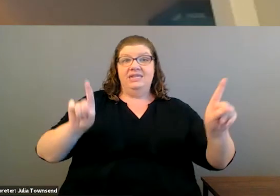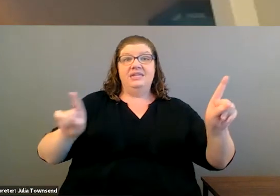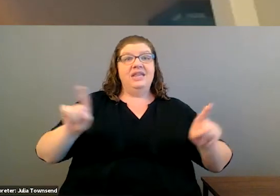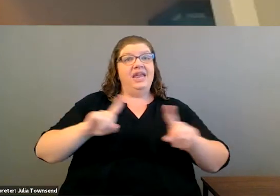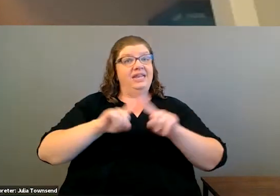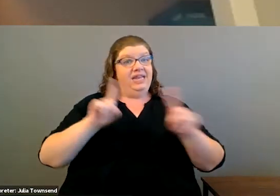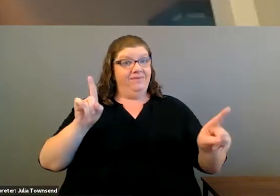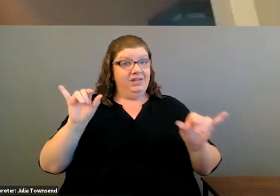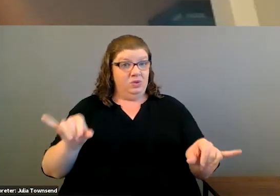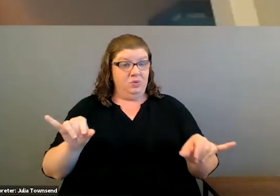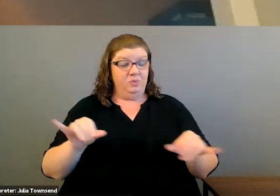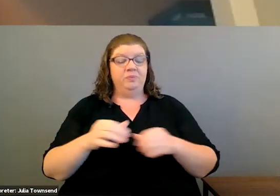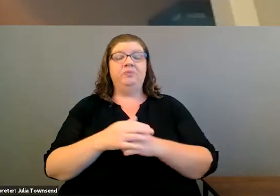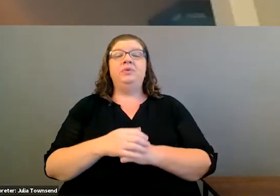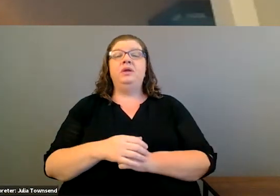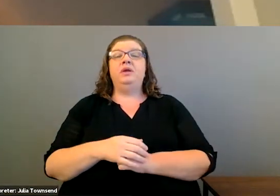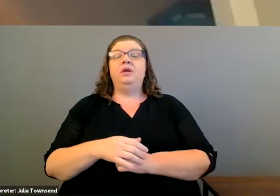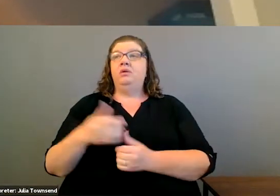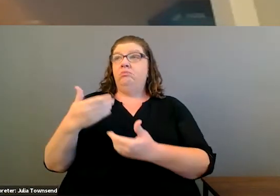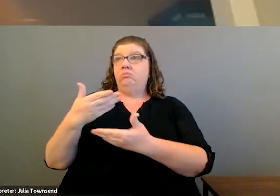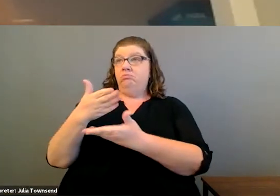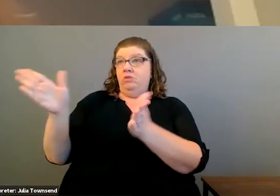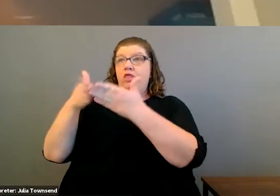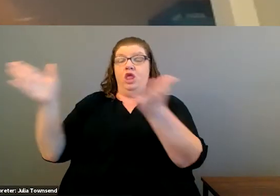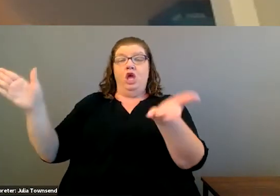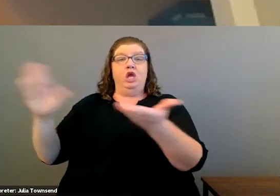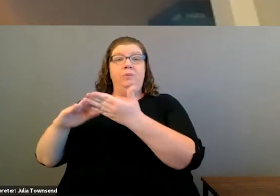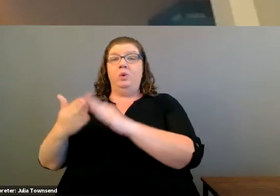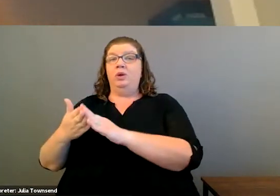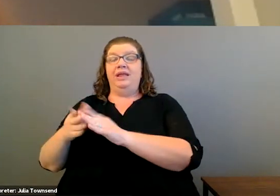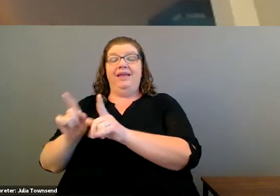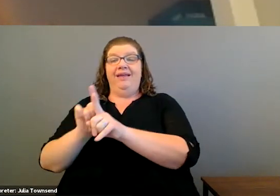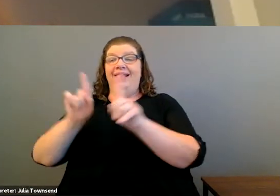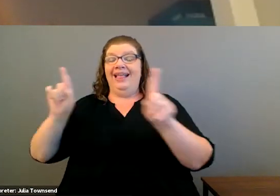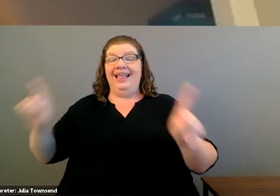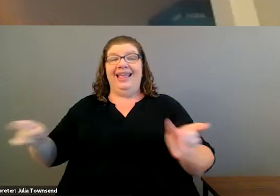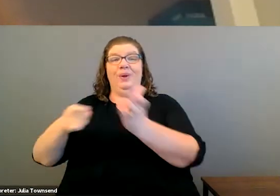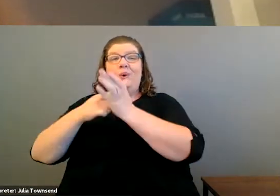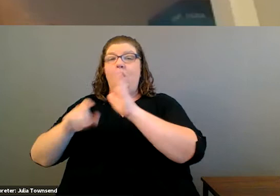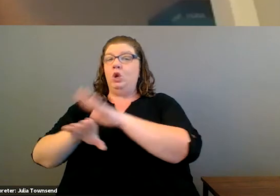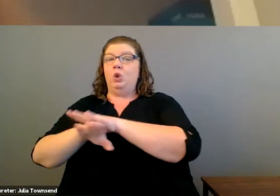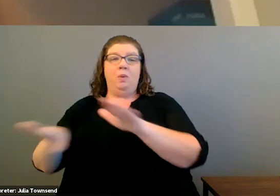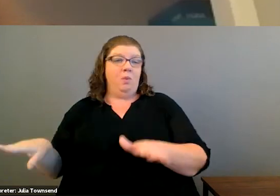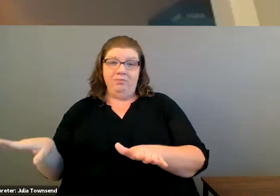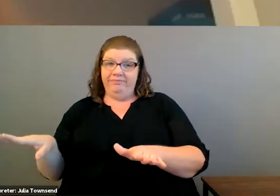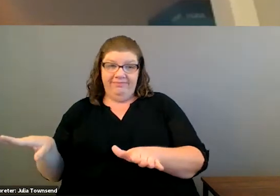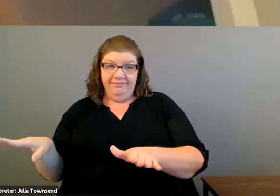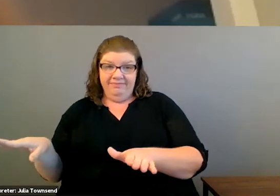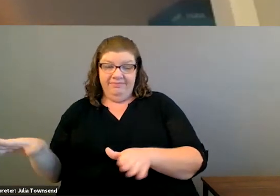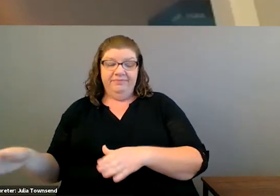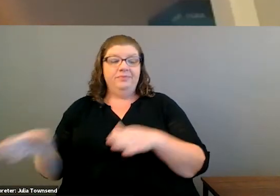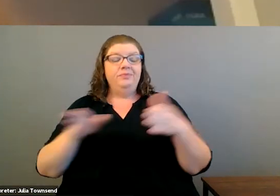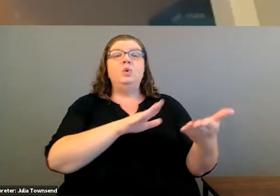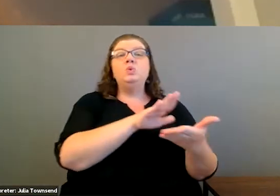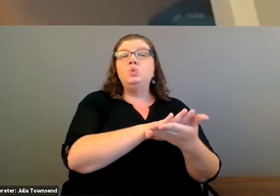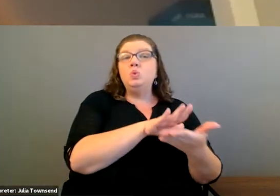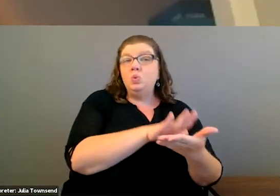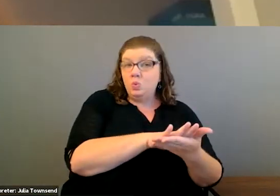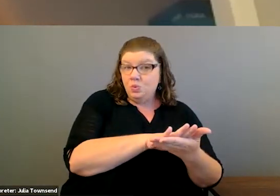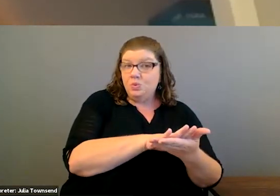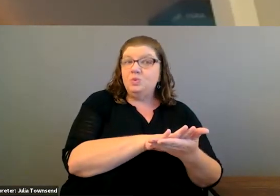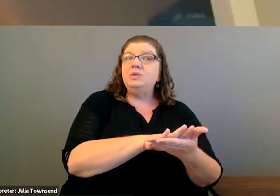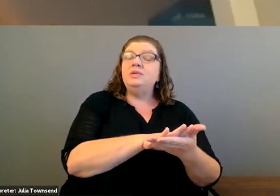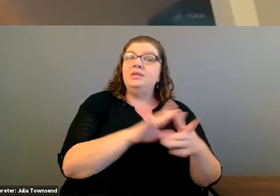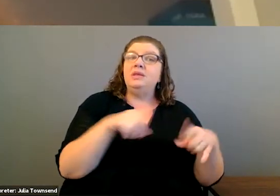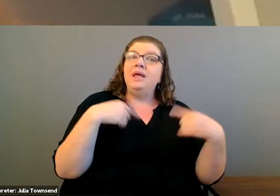differences. In the community, there are no longer physical distance requirements. In schools, there's been a lot